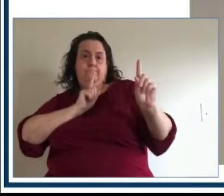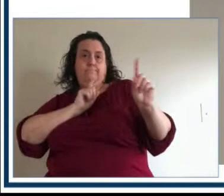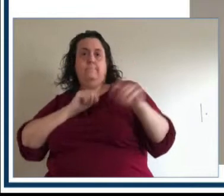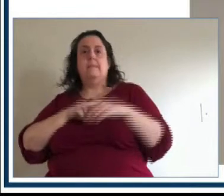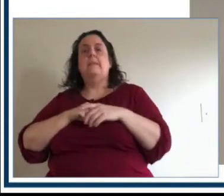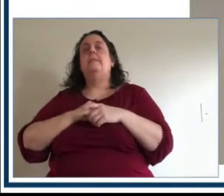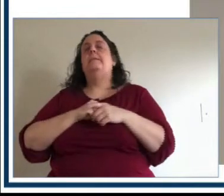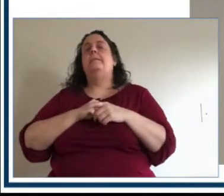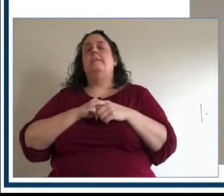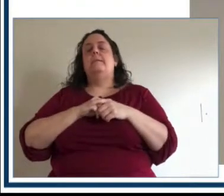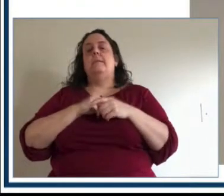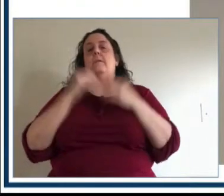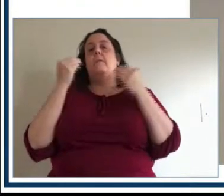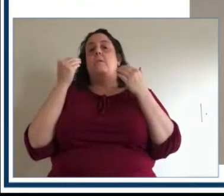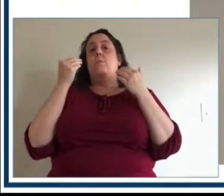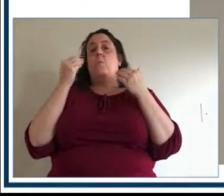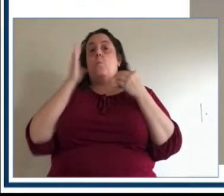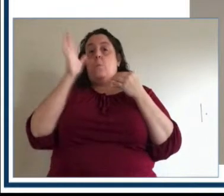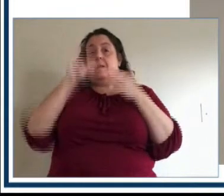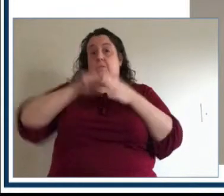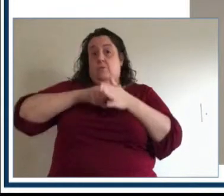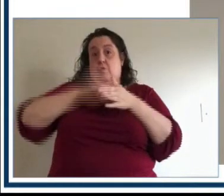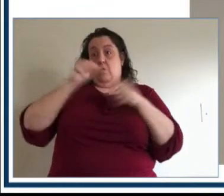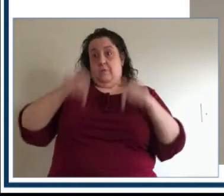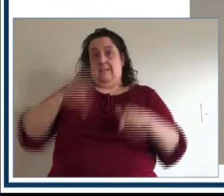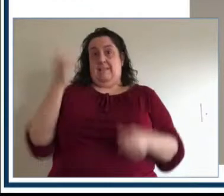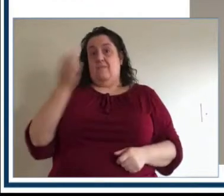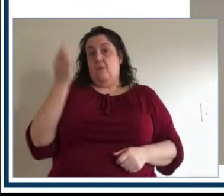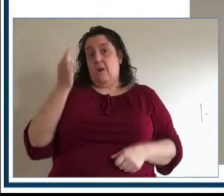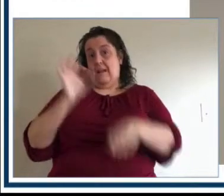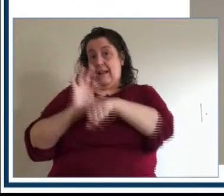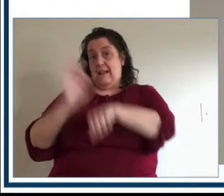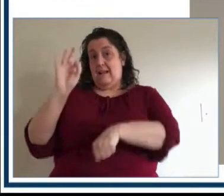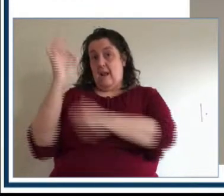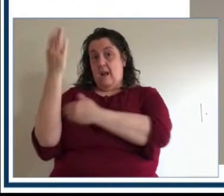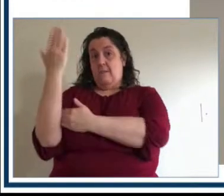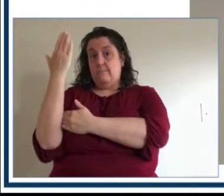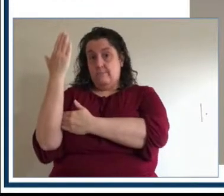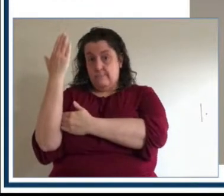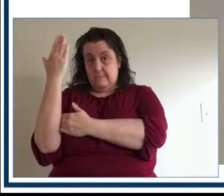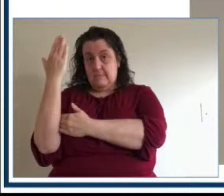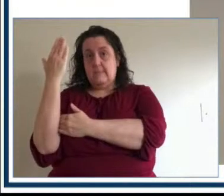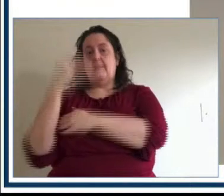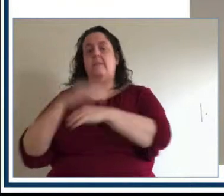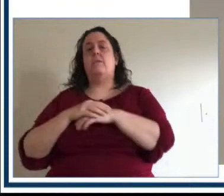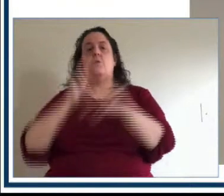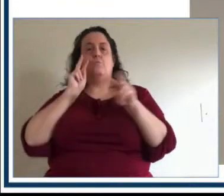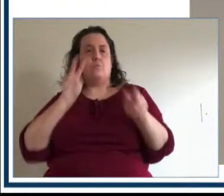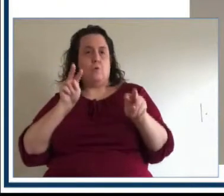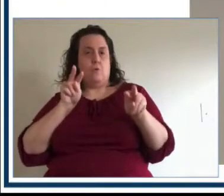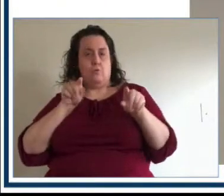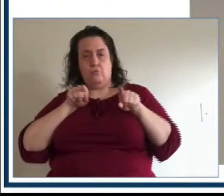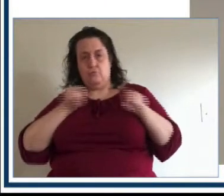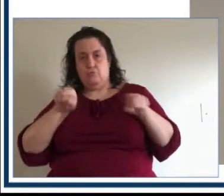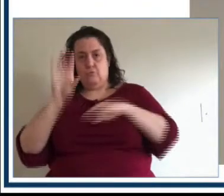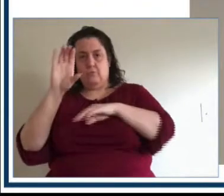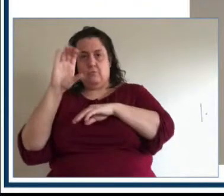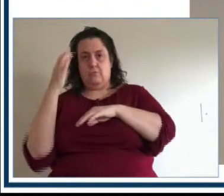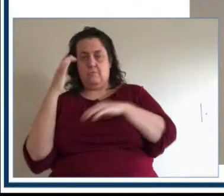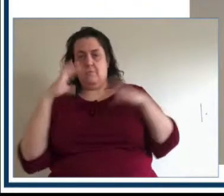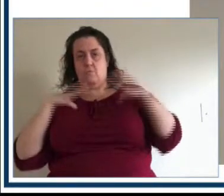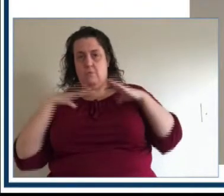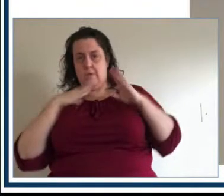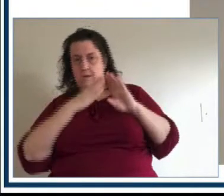into effect this Friday at 9 a.m. We will monitor how this goes over the holidays and reevaluate in early